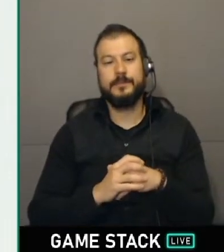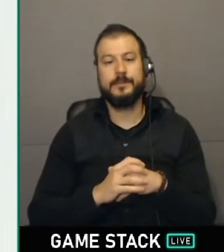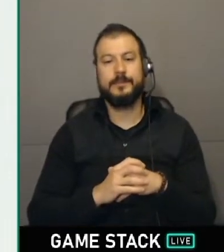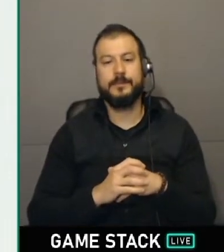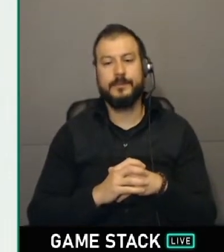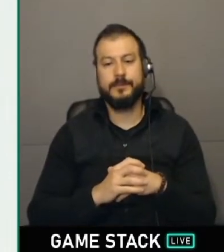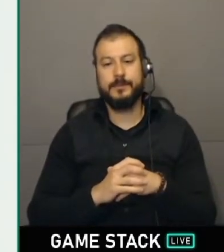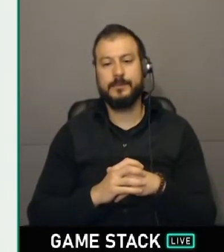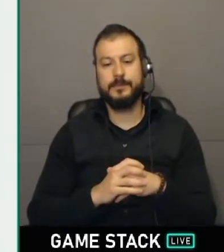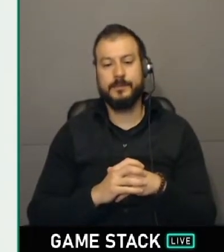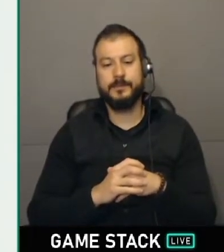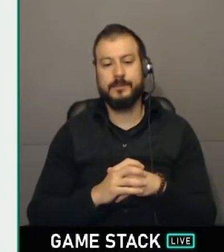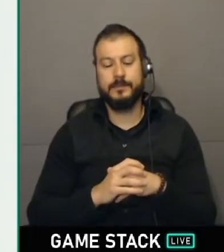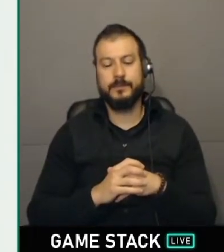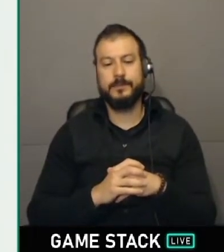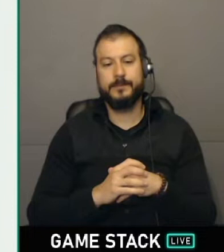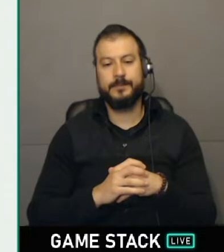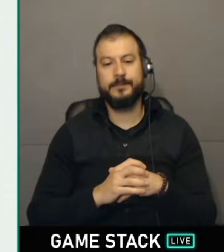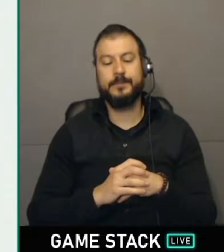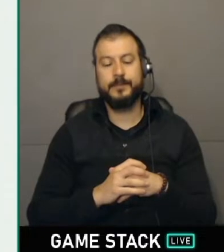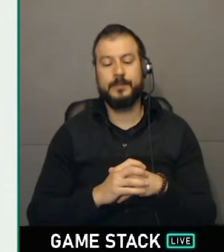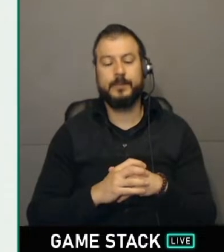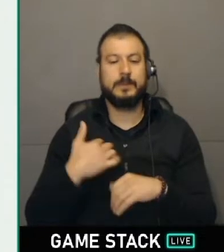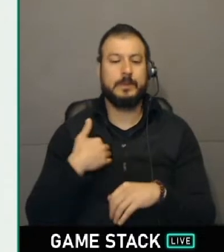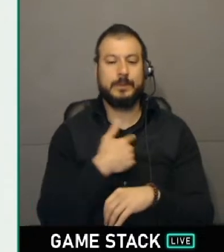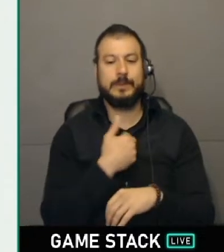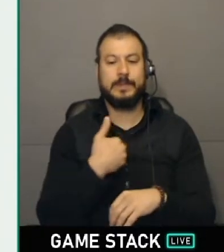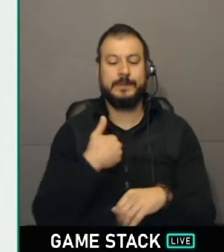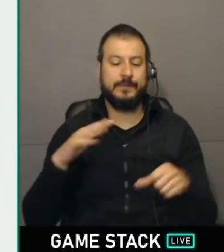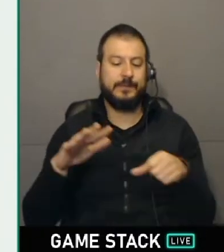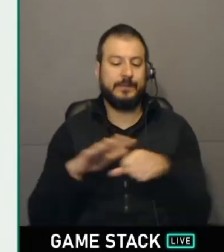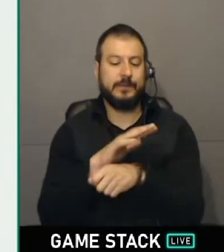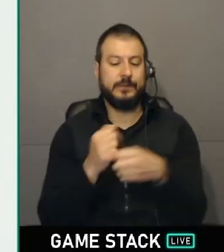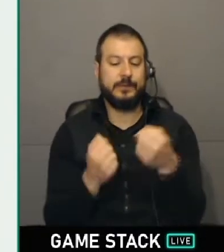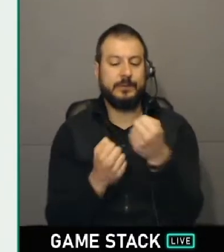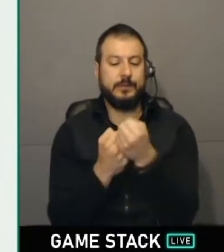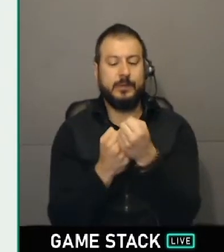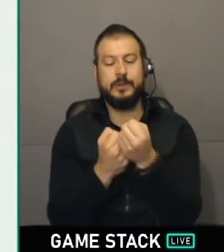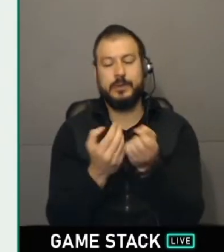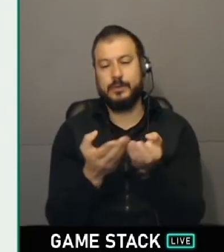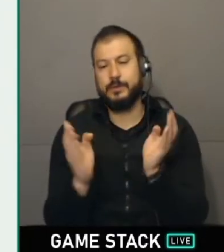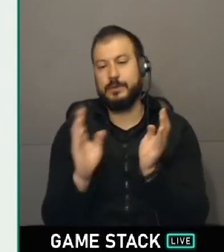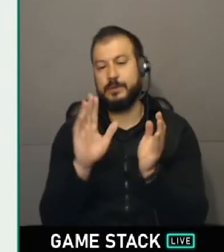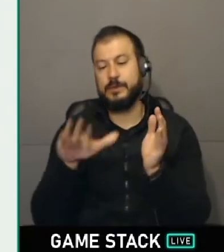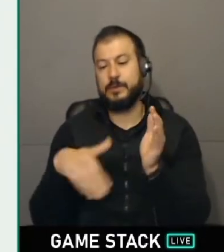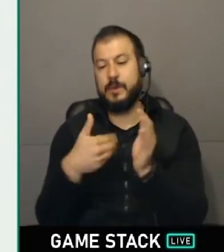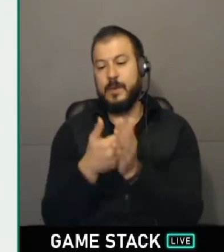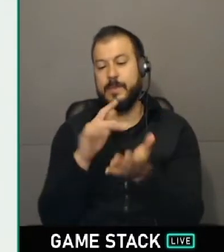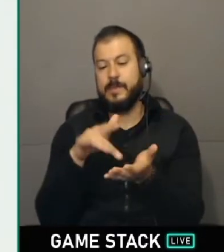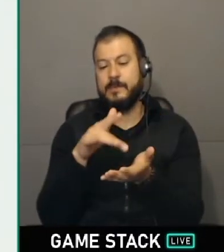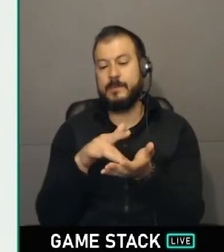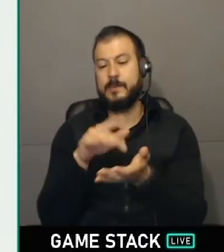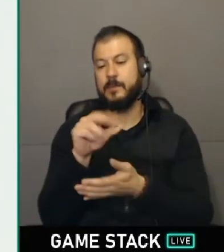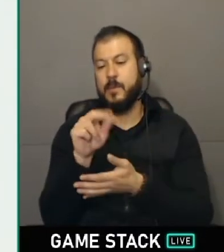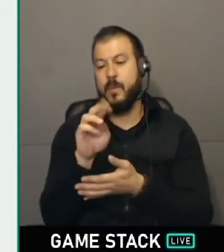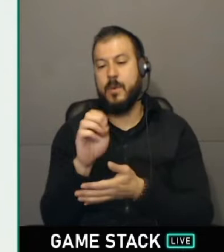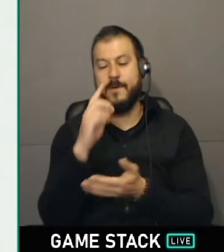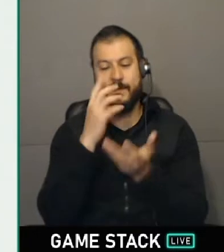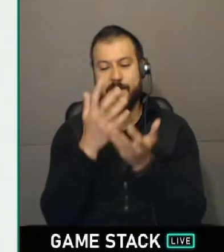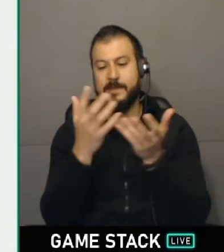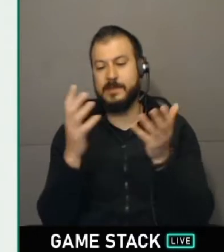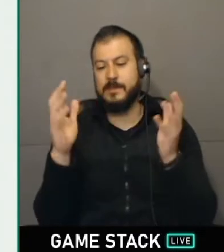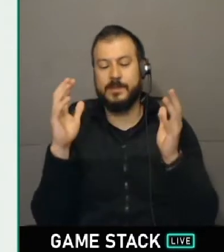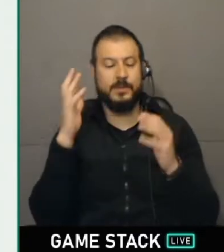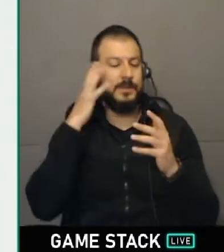So we have full support across all the various middleware for the Spatial Sound platform. This is done